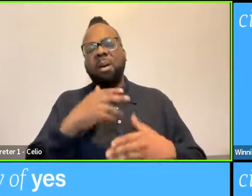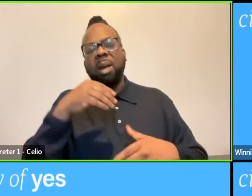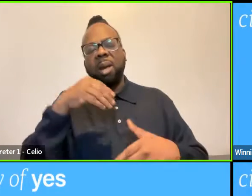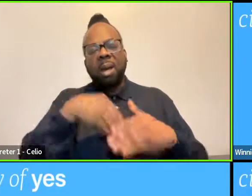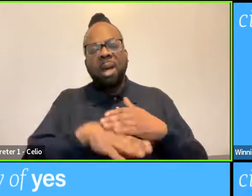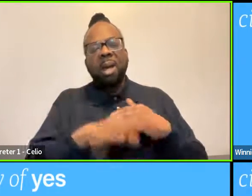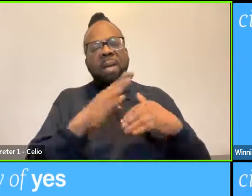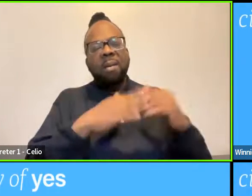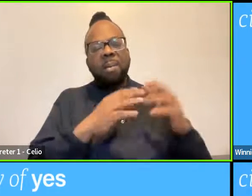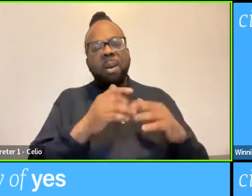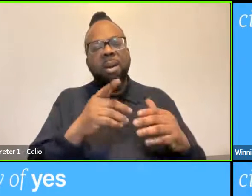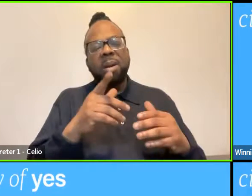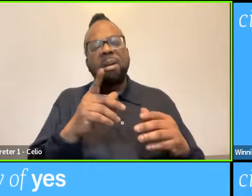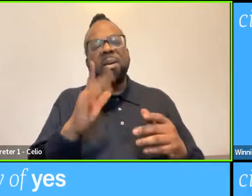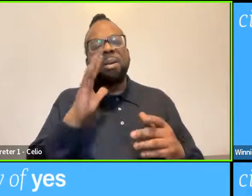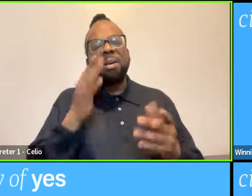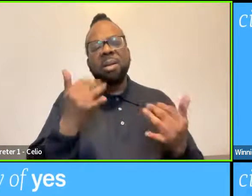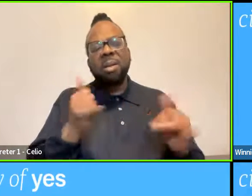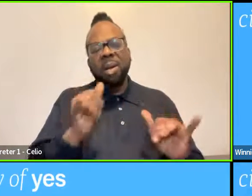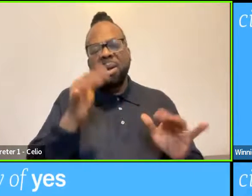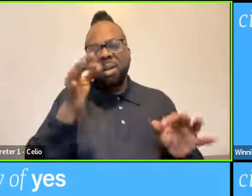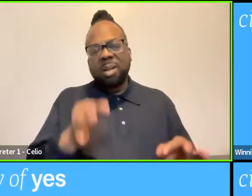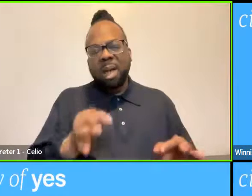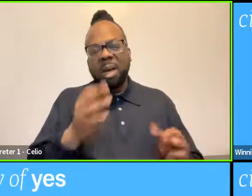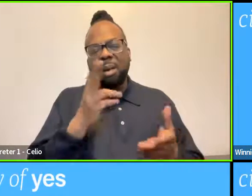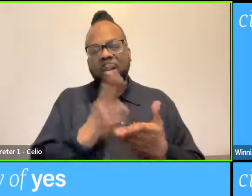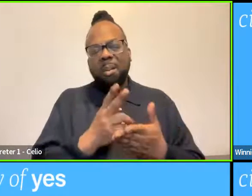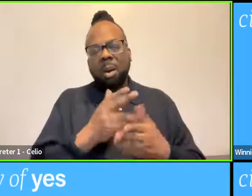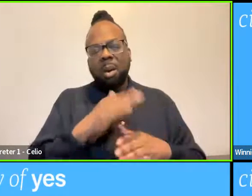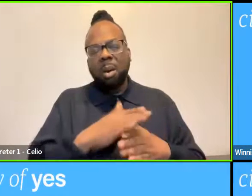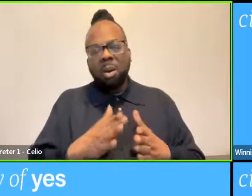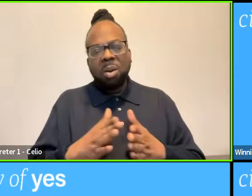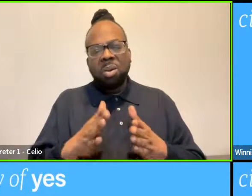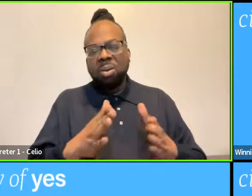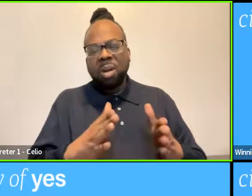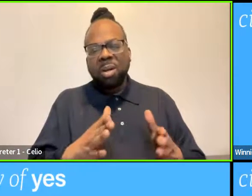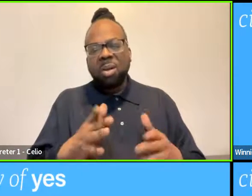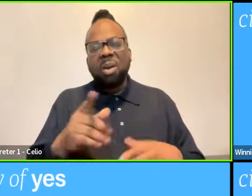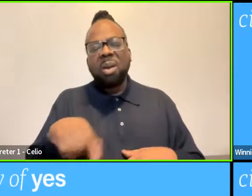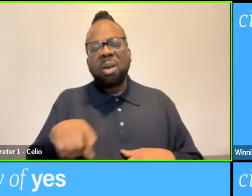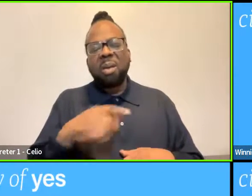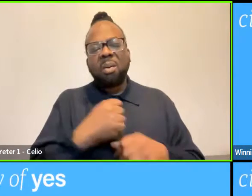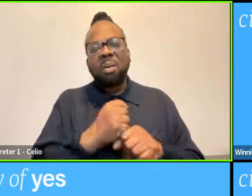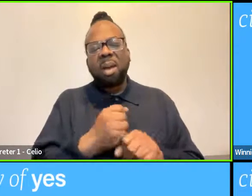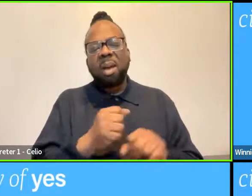requiring parking by the developer will be particularly useful for meeting those parking needs.